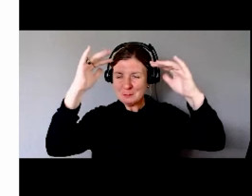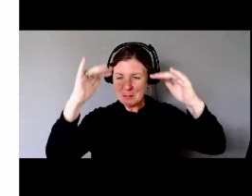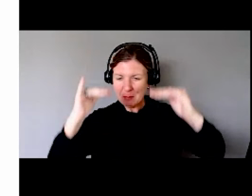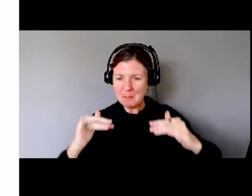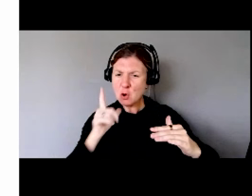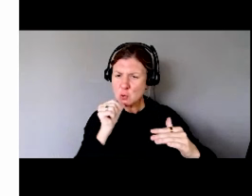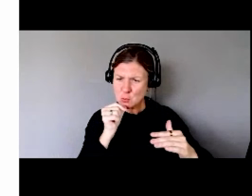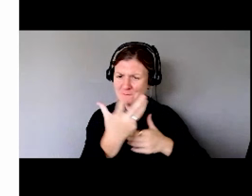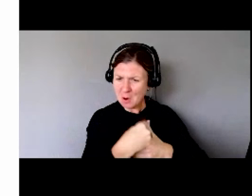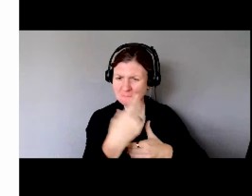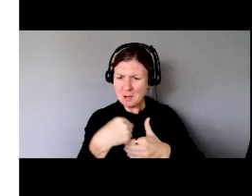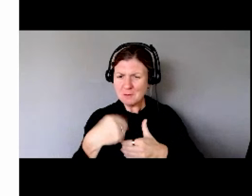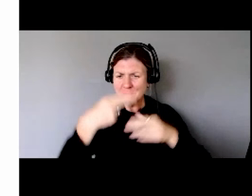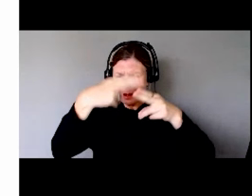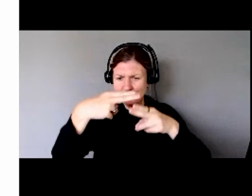did so.